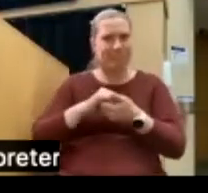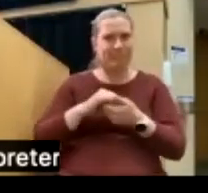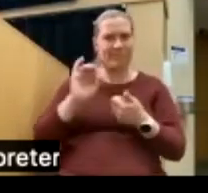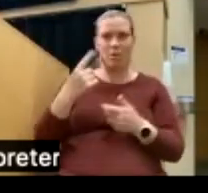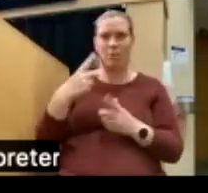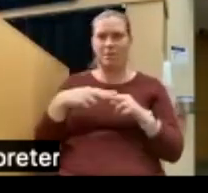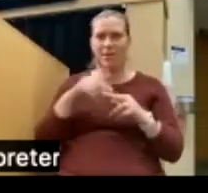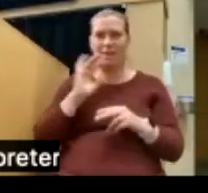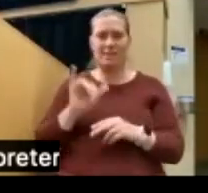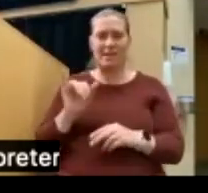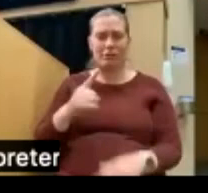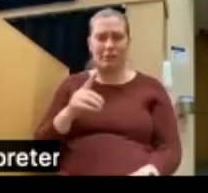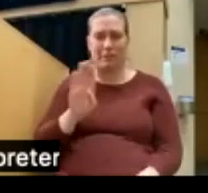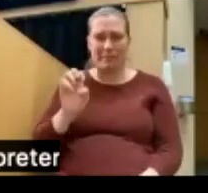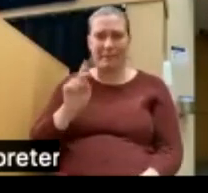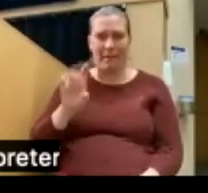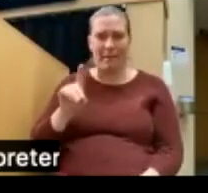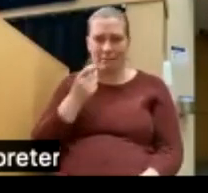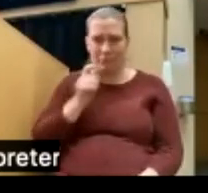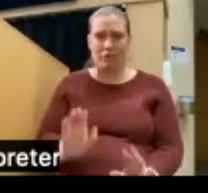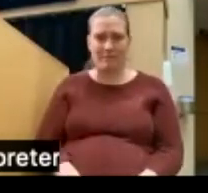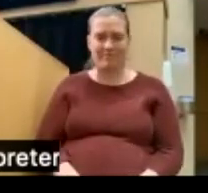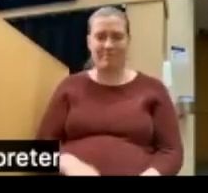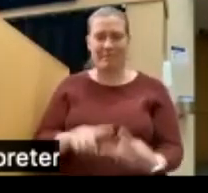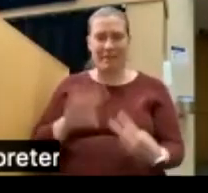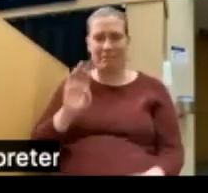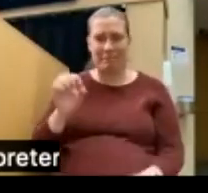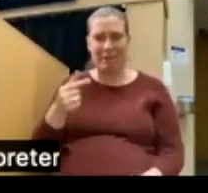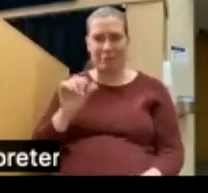that's like, be kind, be grateful, and